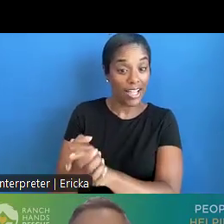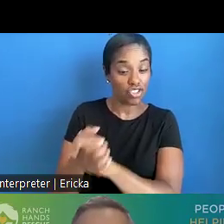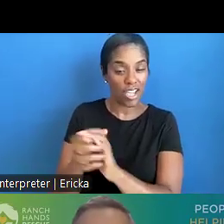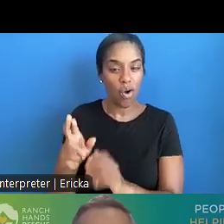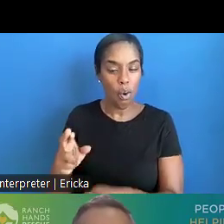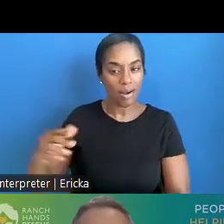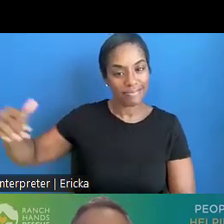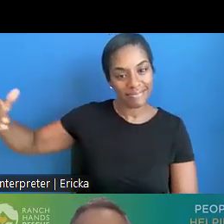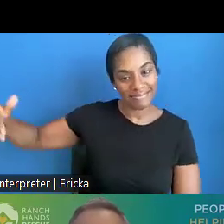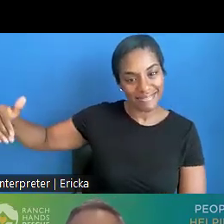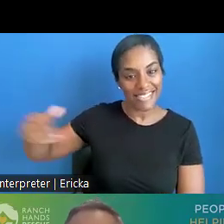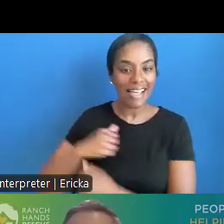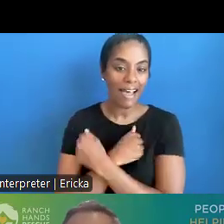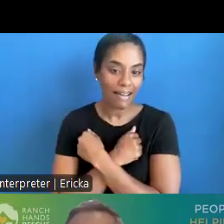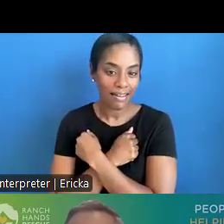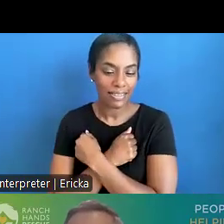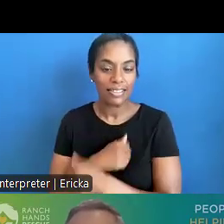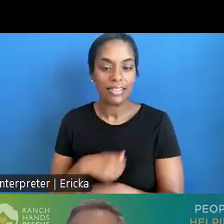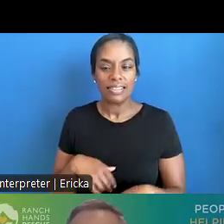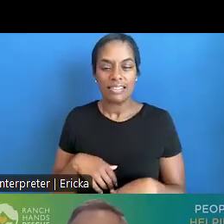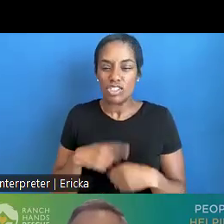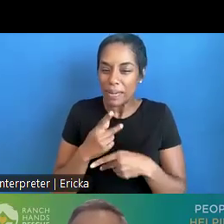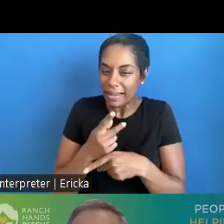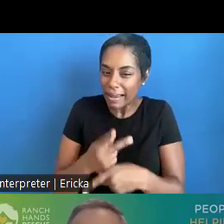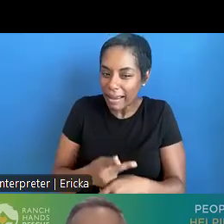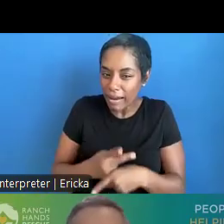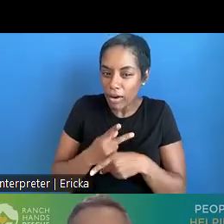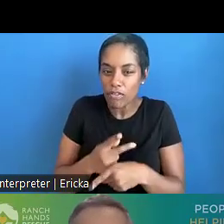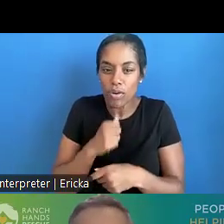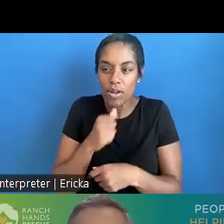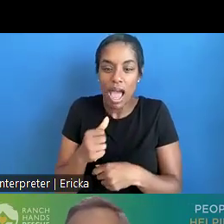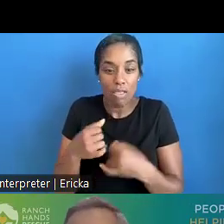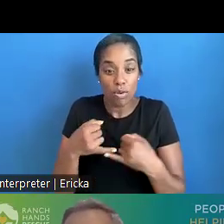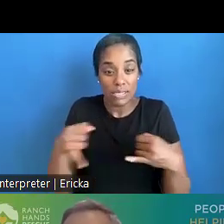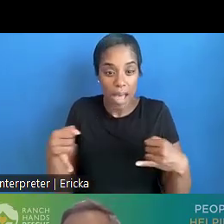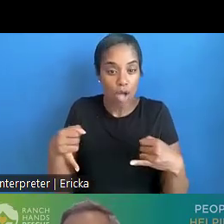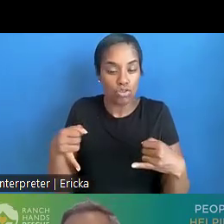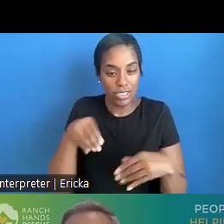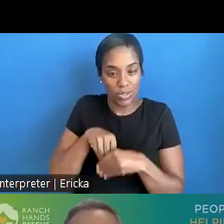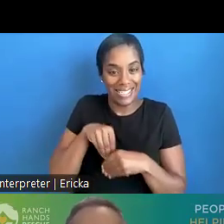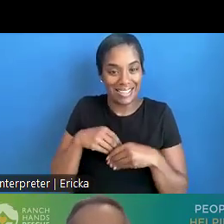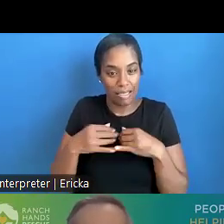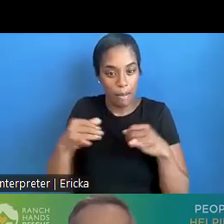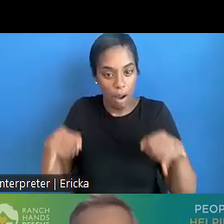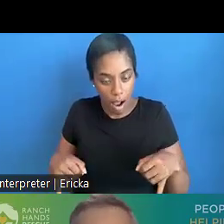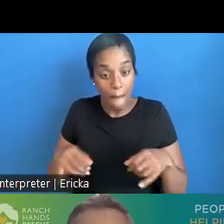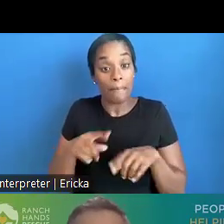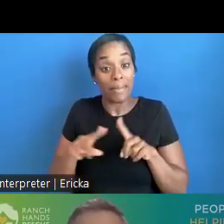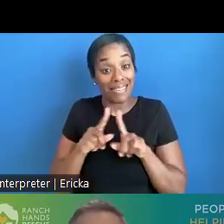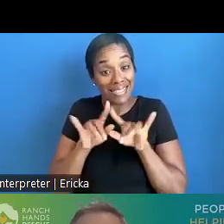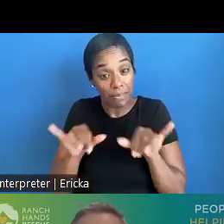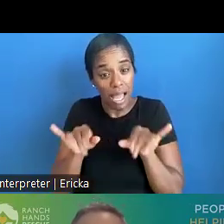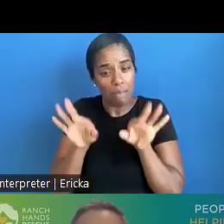that nature, right? So just being careful not to cross those lines, but talk them through with the